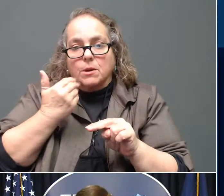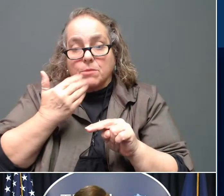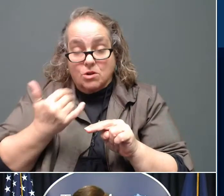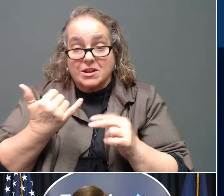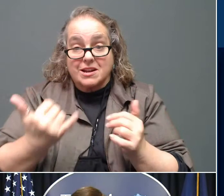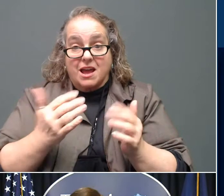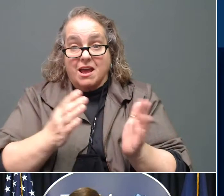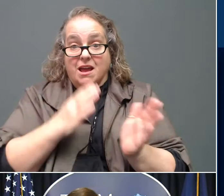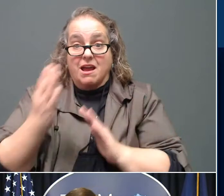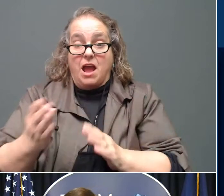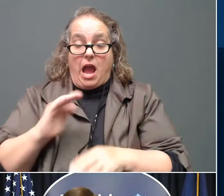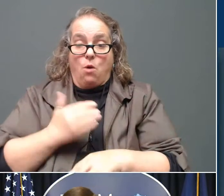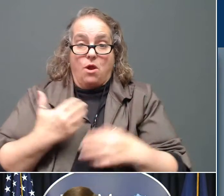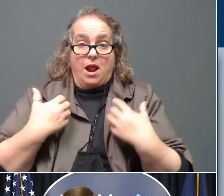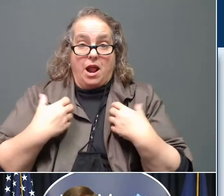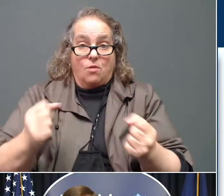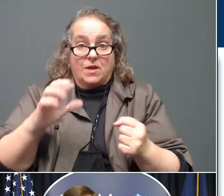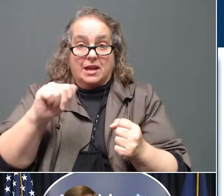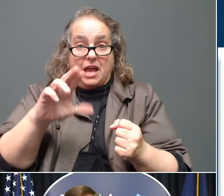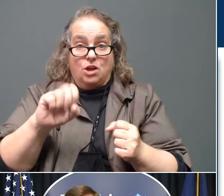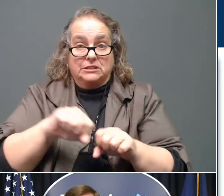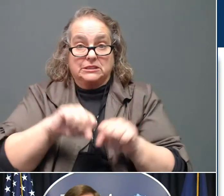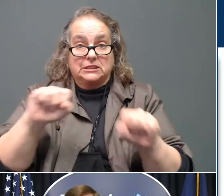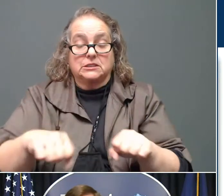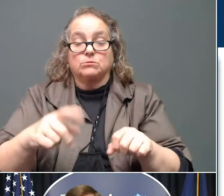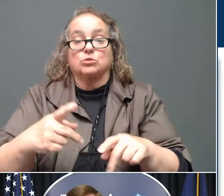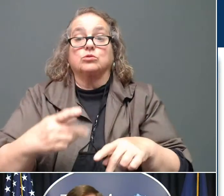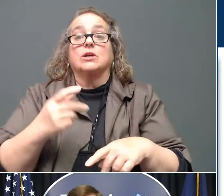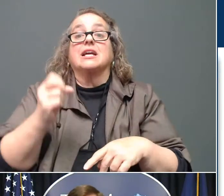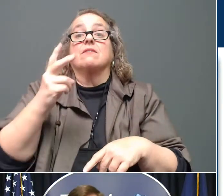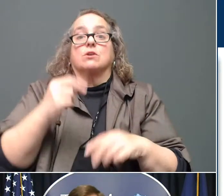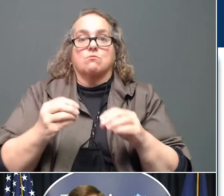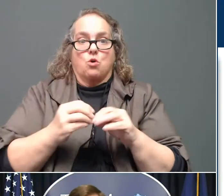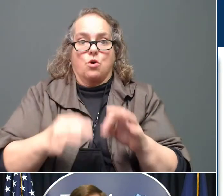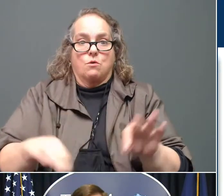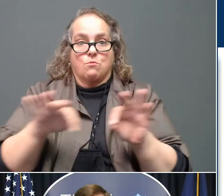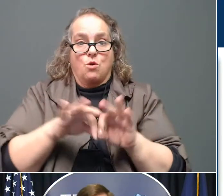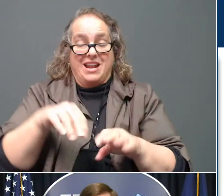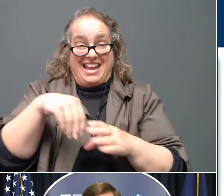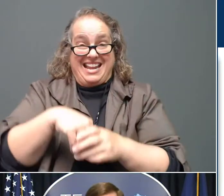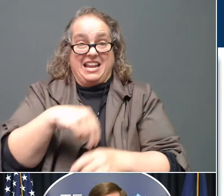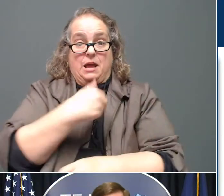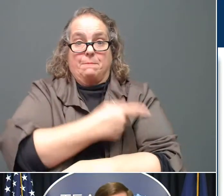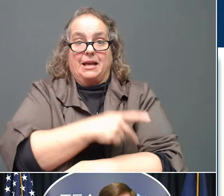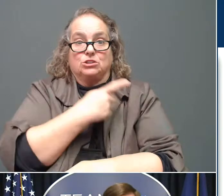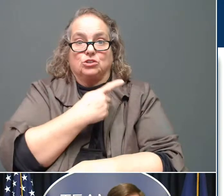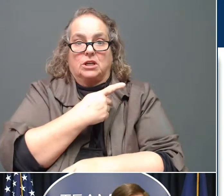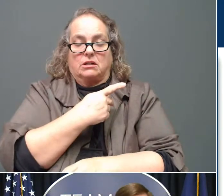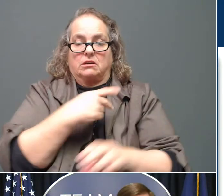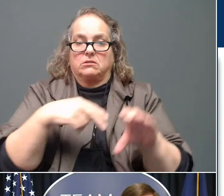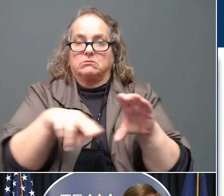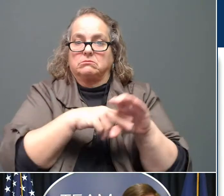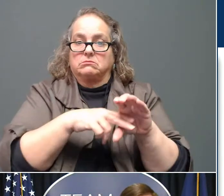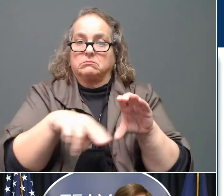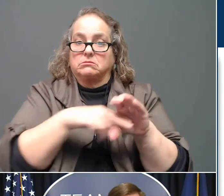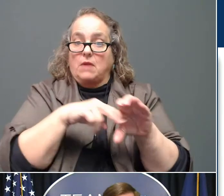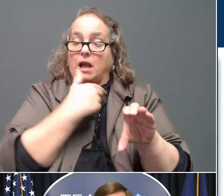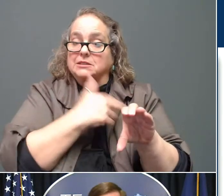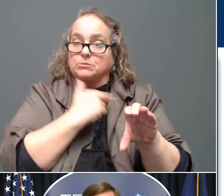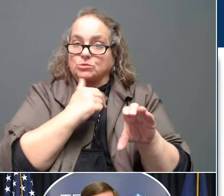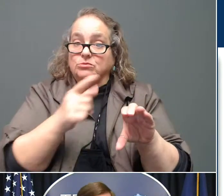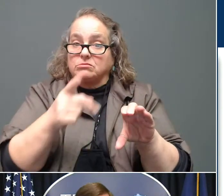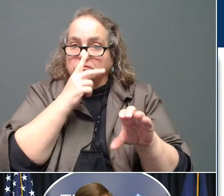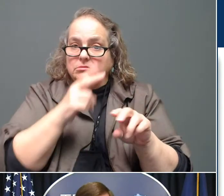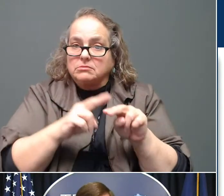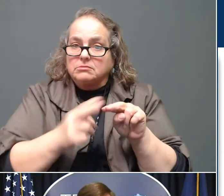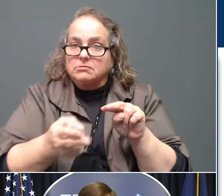healthcare system. Let's put up our inpatient census. Look at that. as you could see, we had that